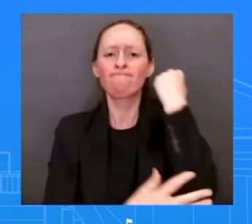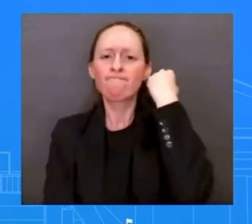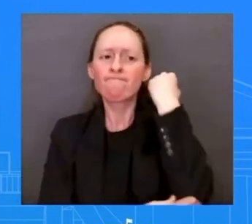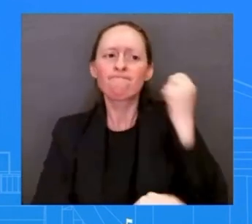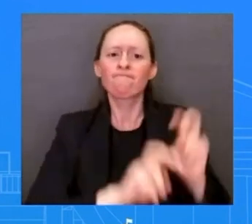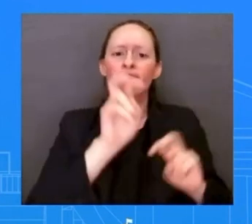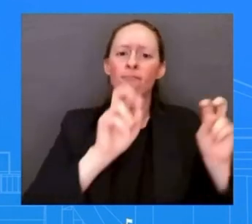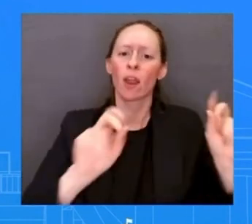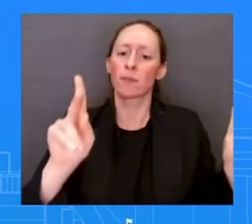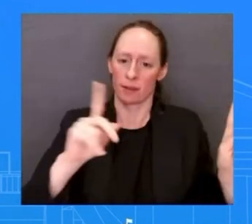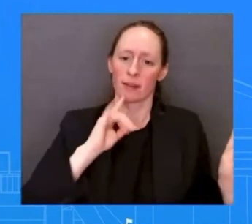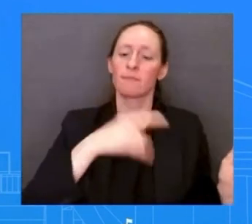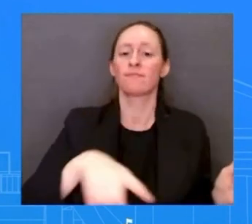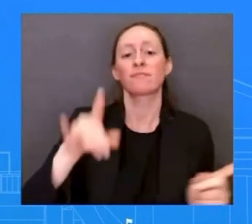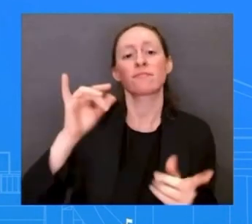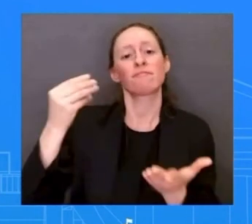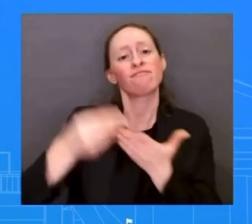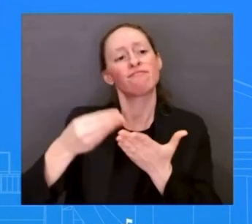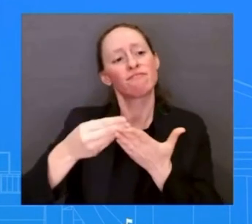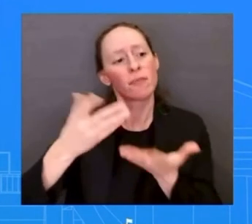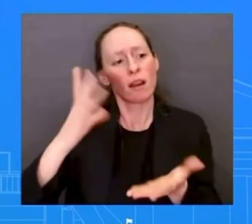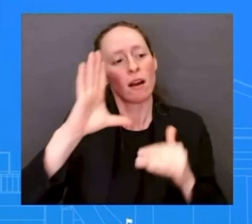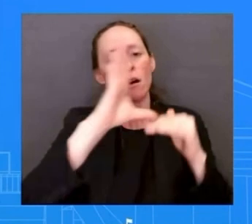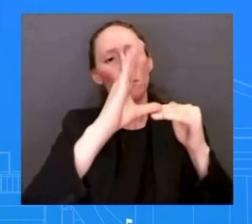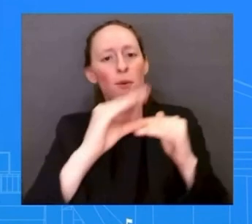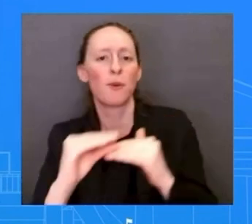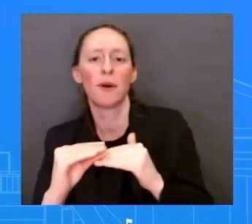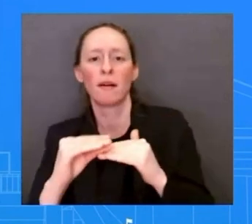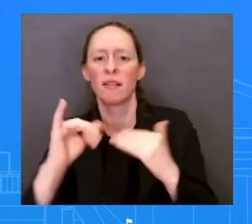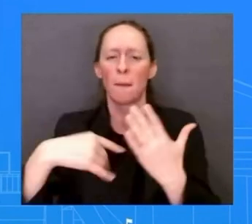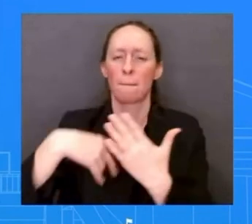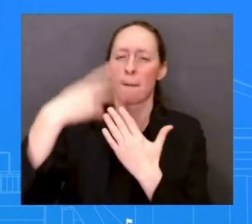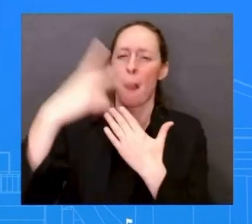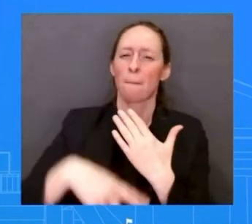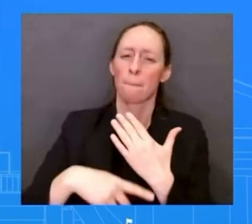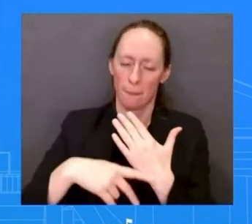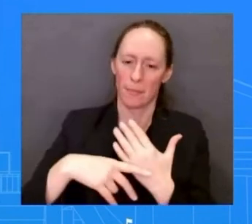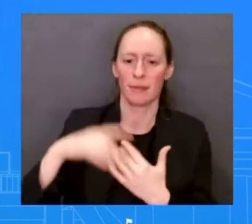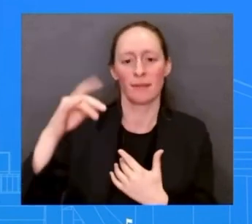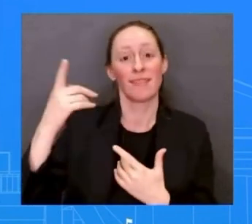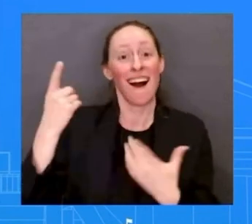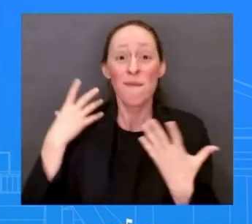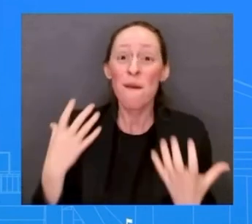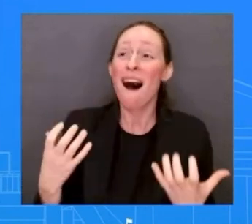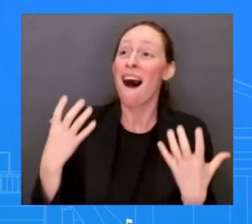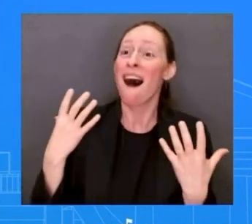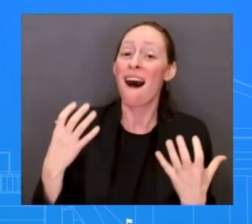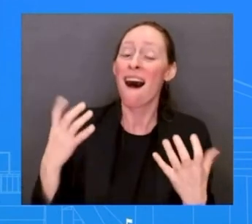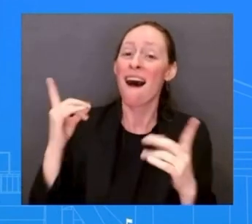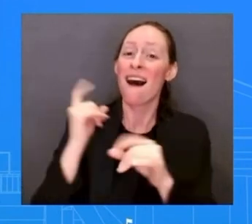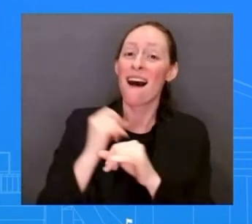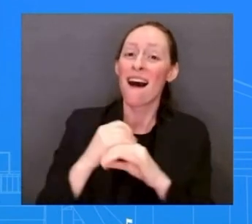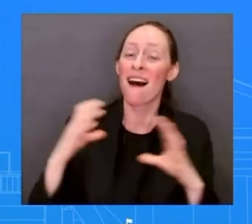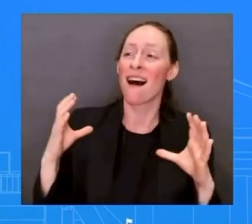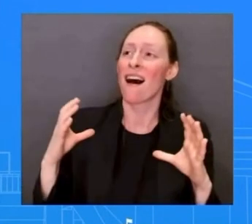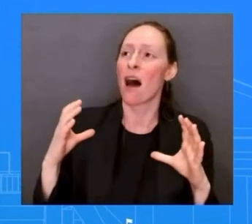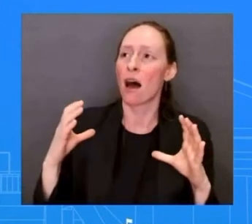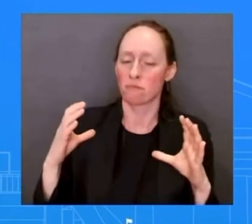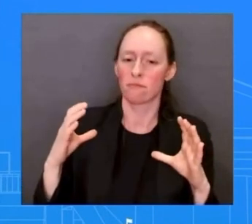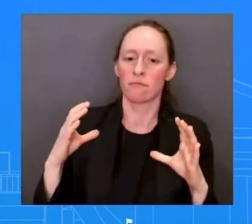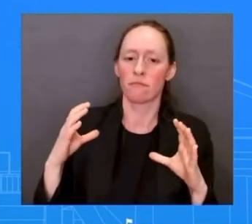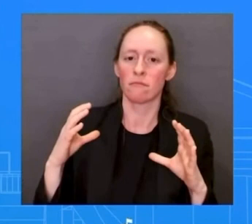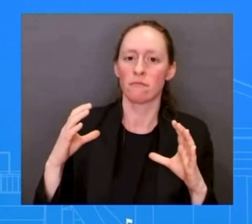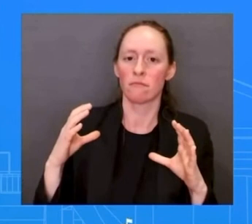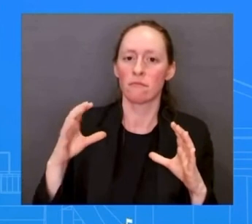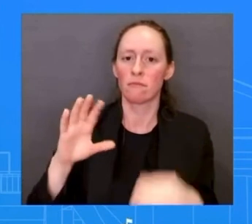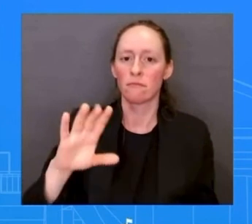under $75,000 a year. And now that's been ripped away. We're not going to stand for that. We're not going to let that lie as it is. We're going to move forward